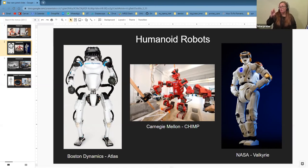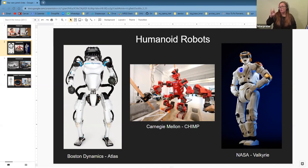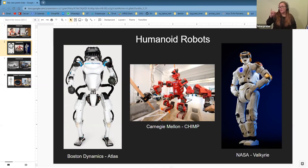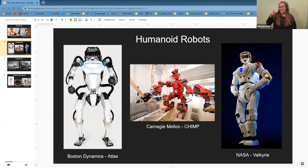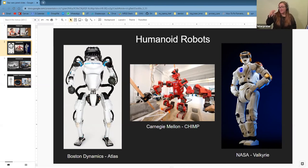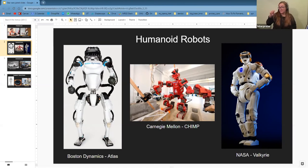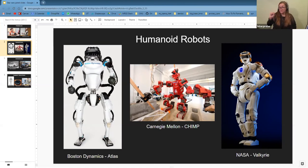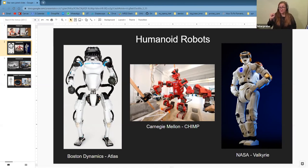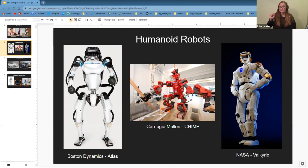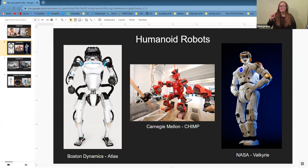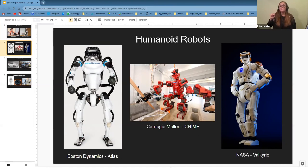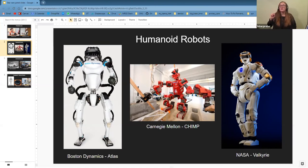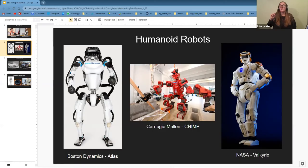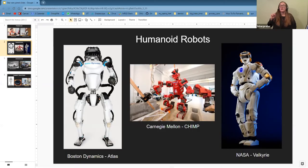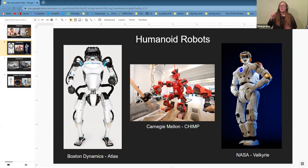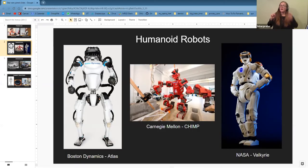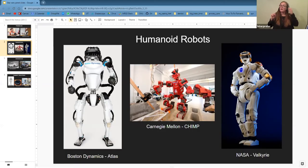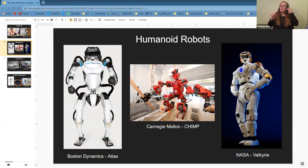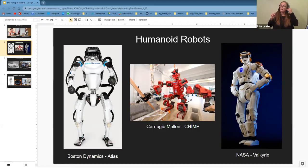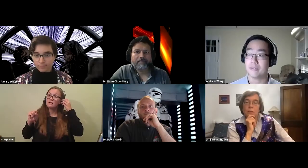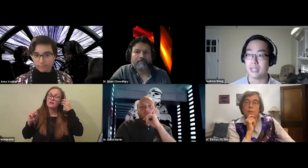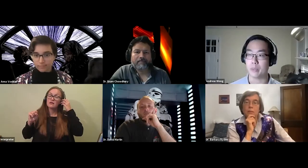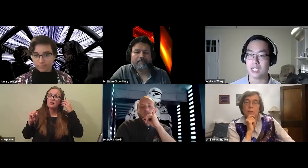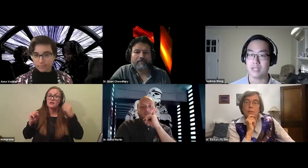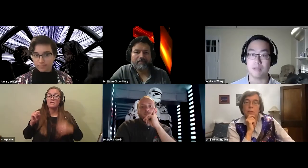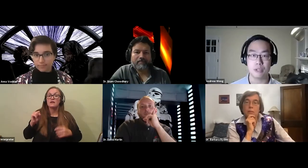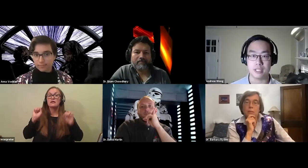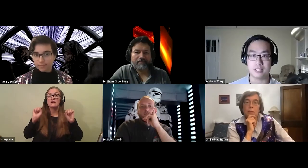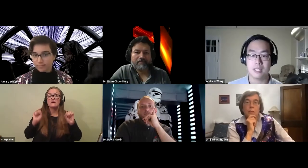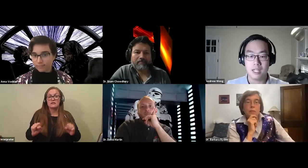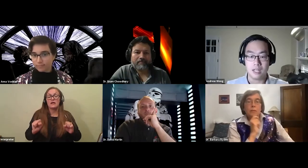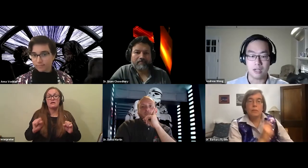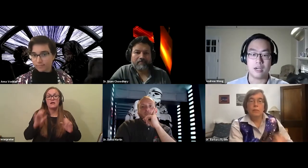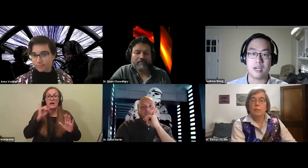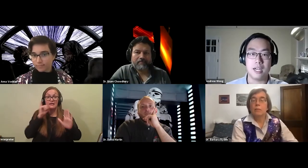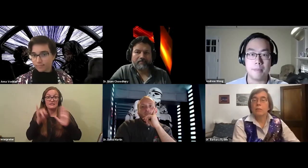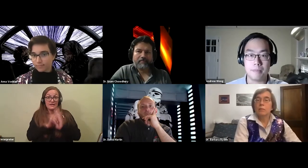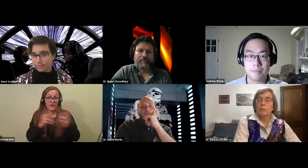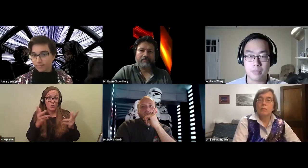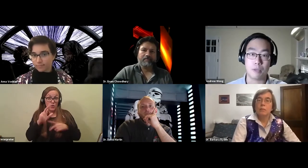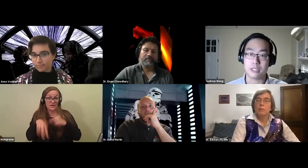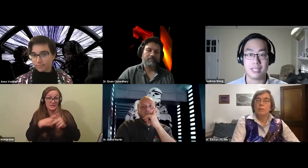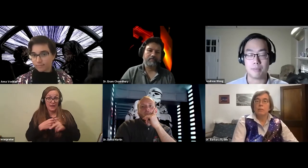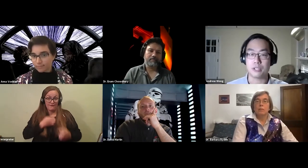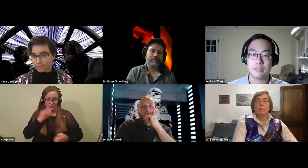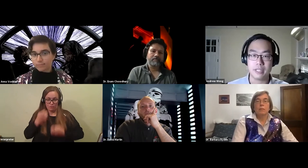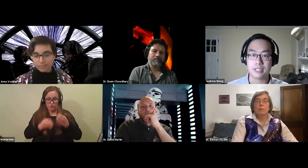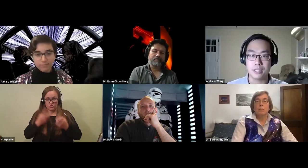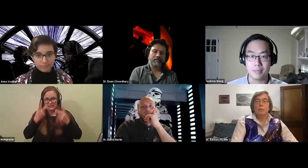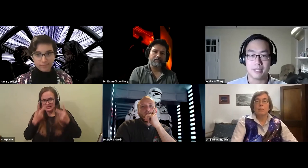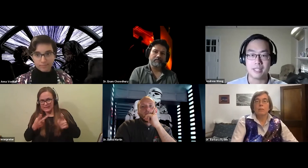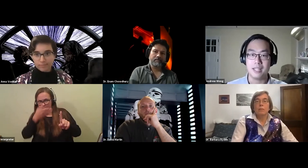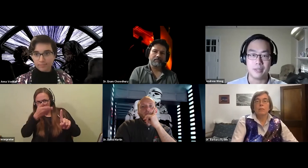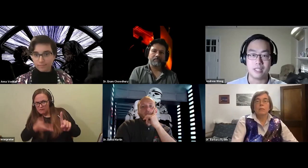and then also the audio from the video, it's actually able to identify what kind of emotions are the person that the person's feeling.